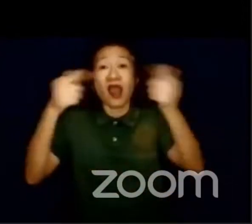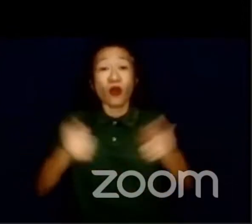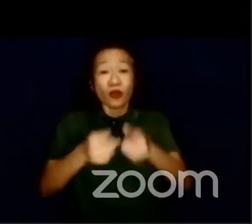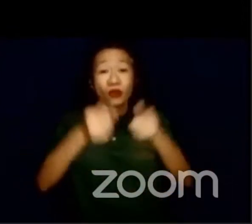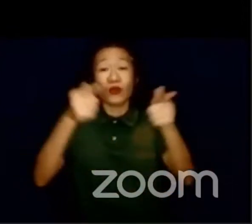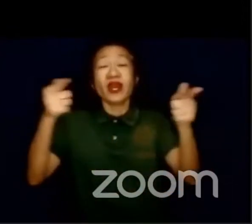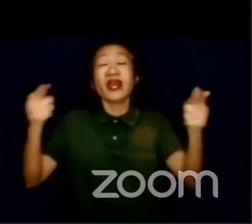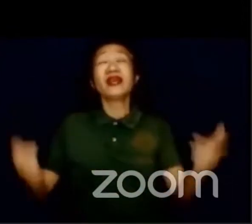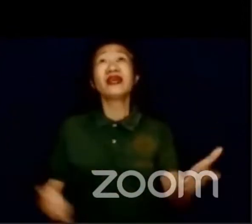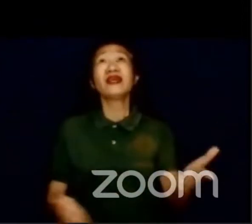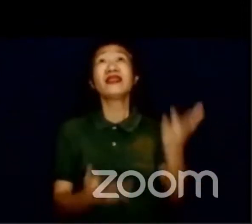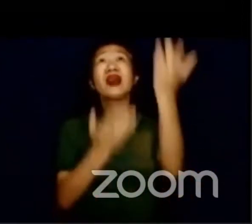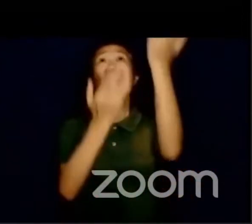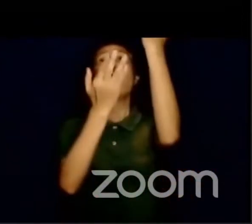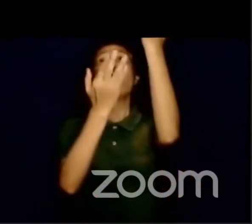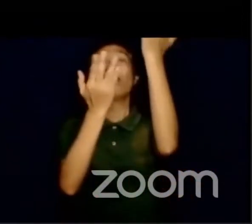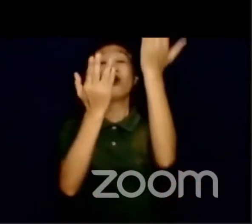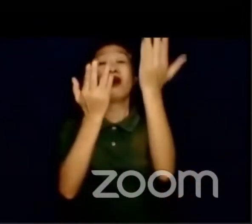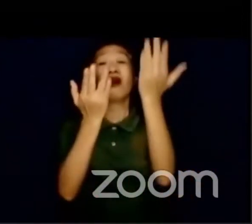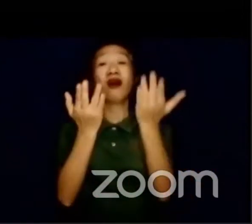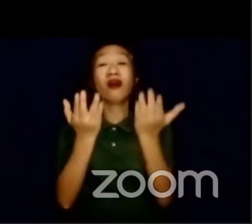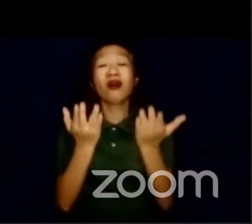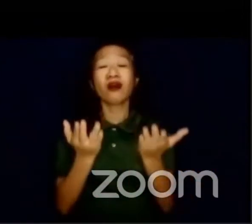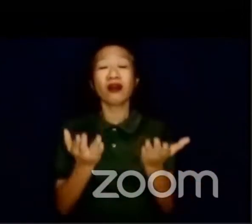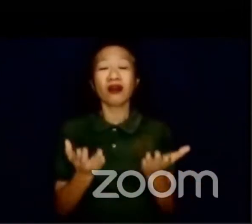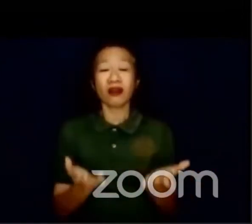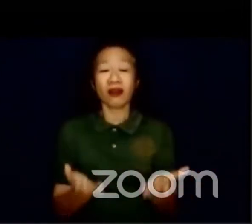art, how great thou